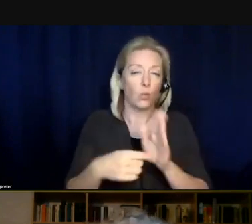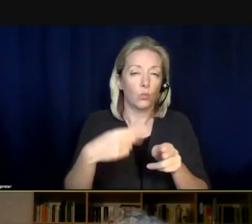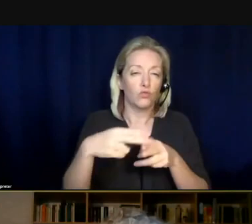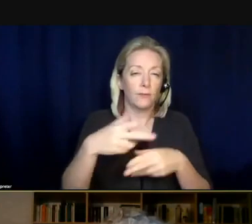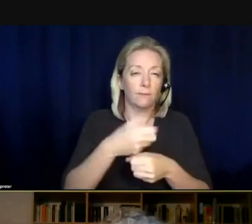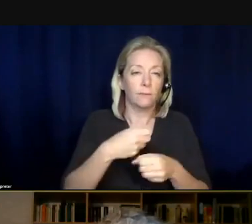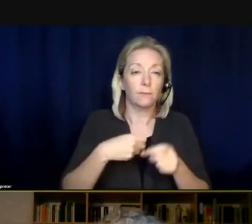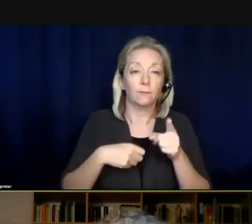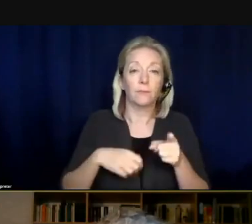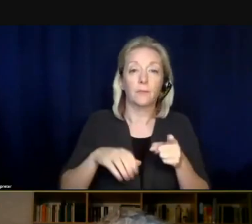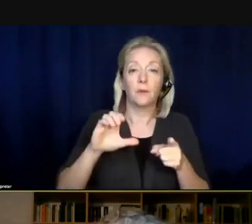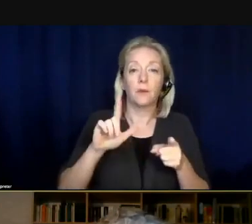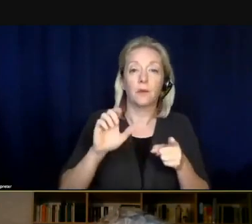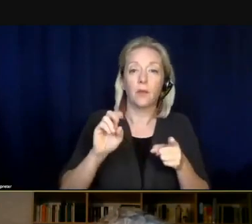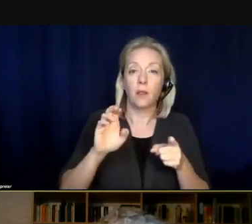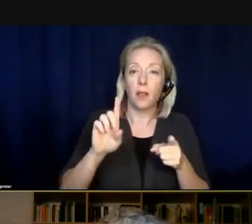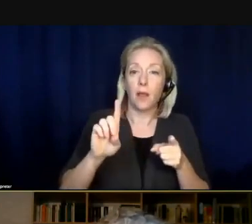So this is the cloud lab.